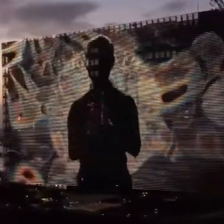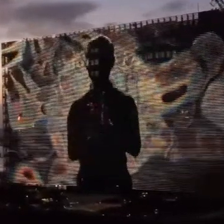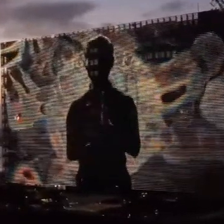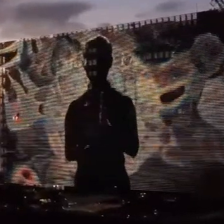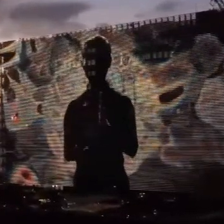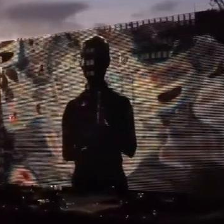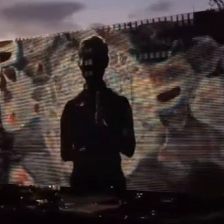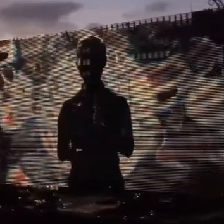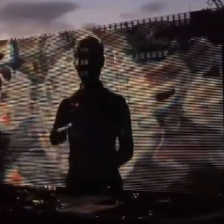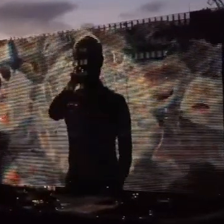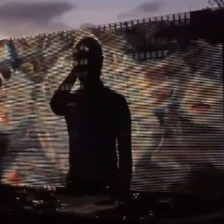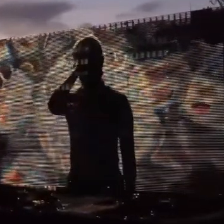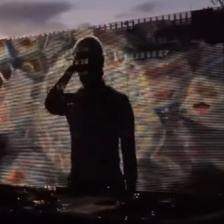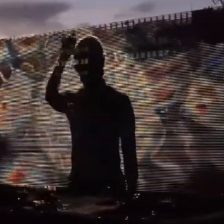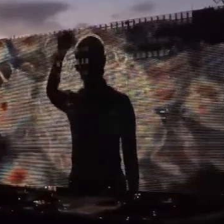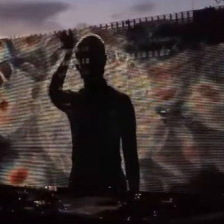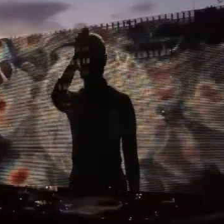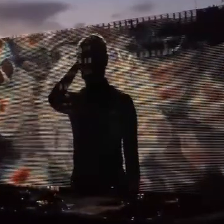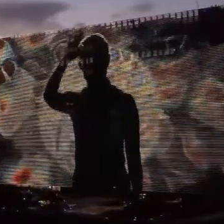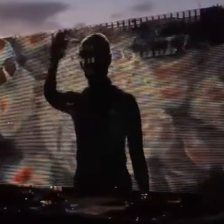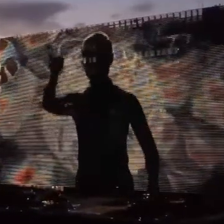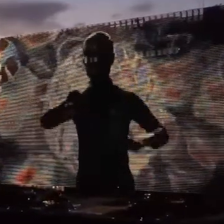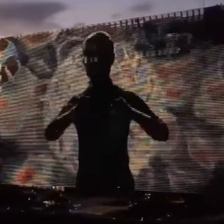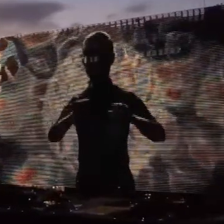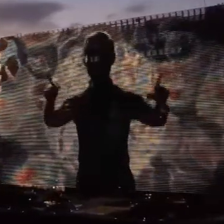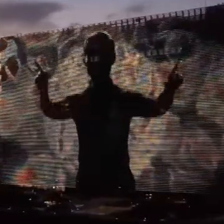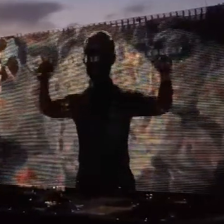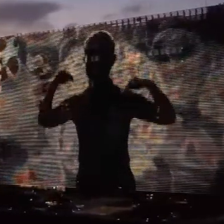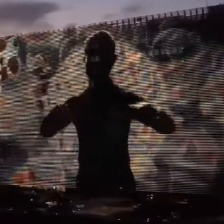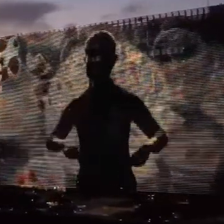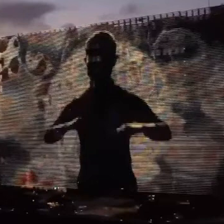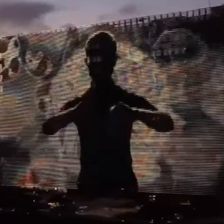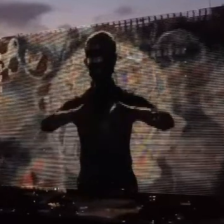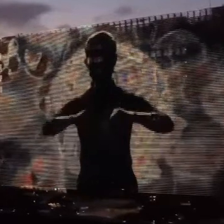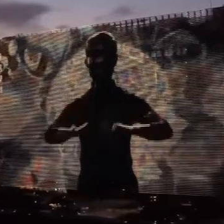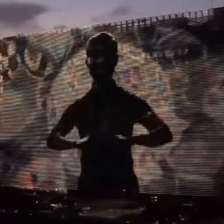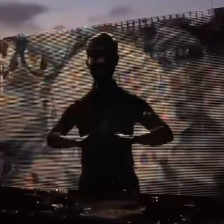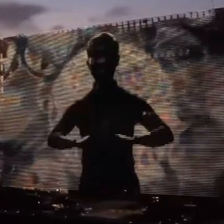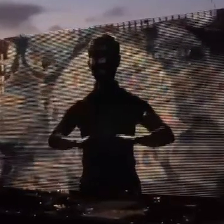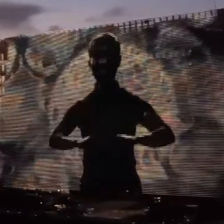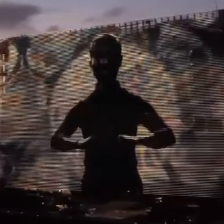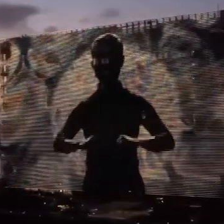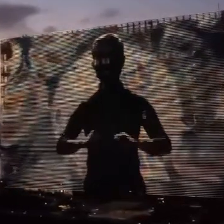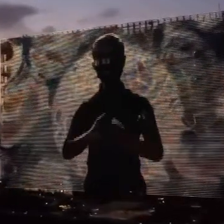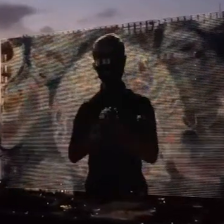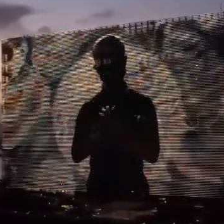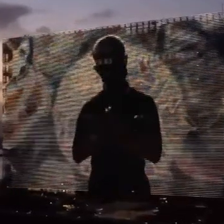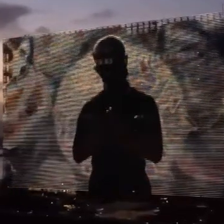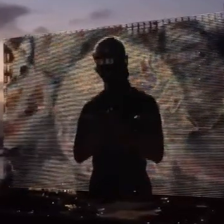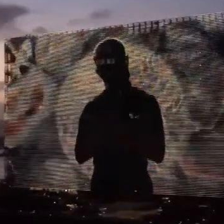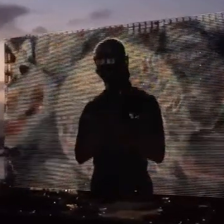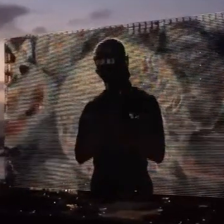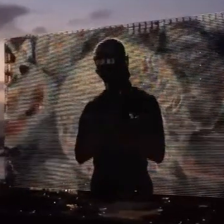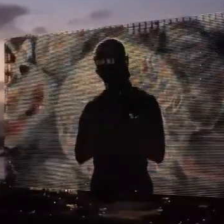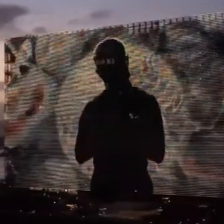sutra is also that. So she is a video